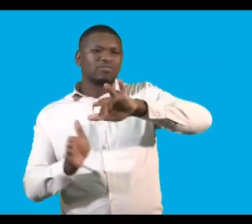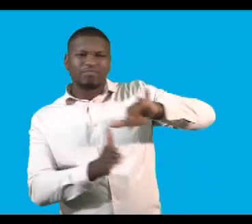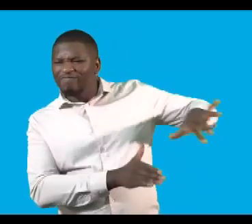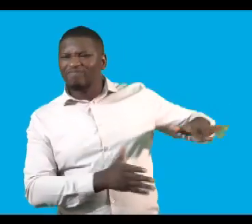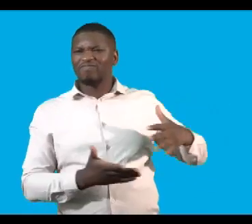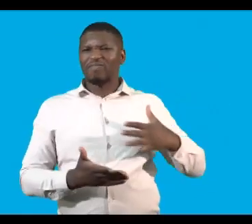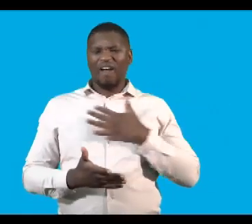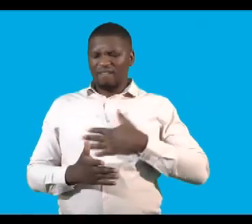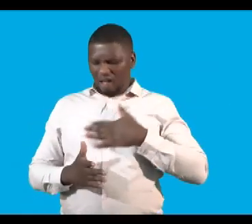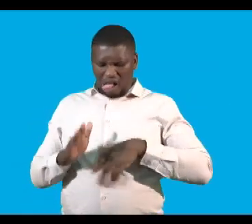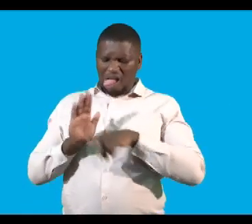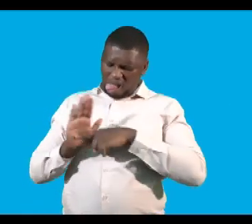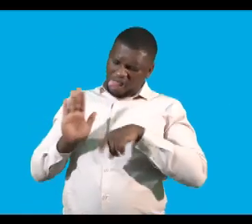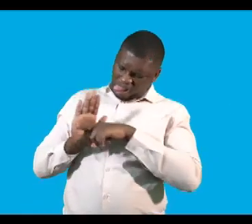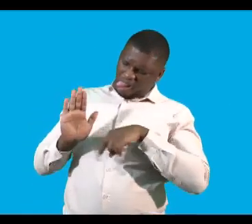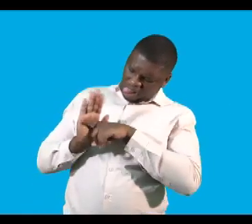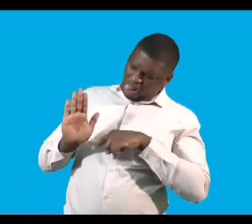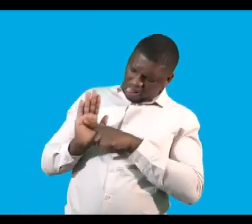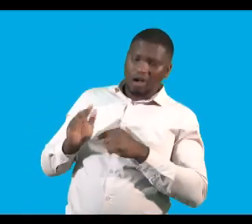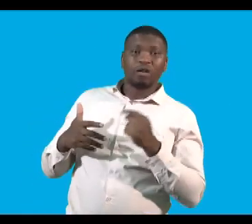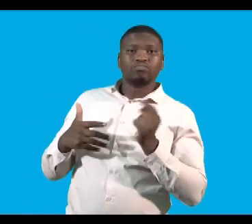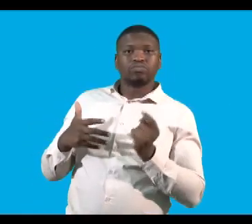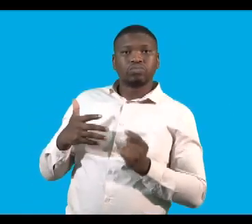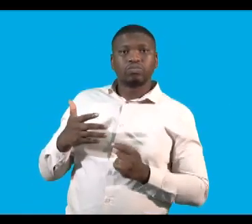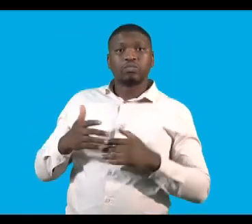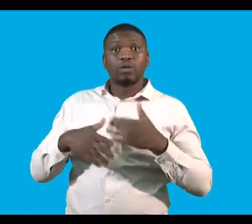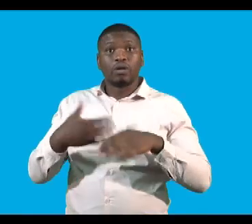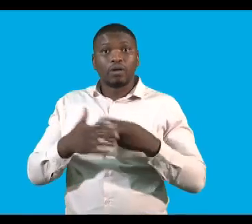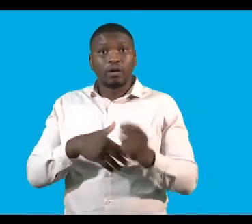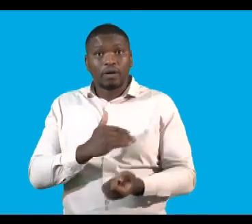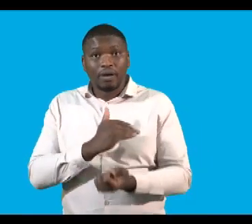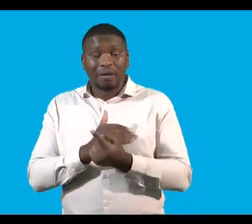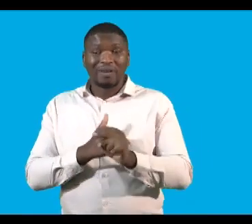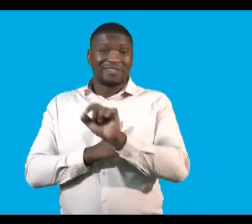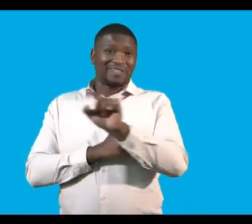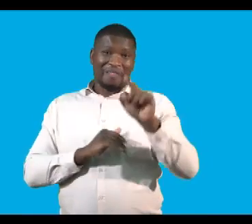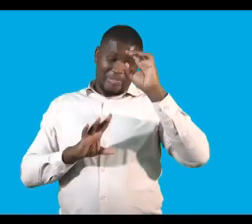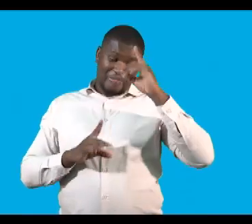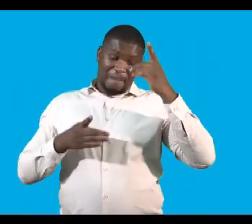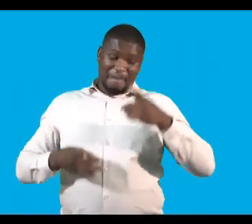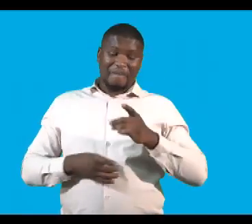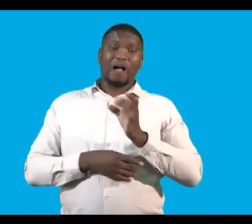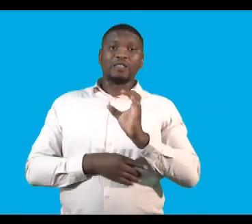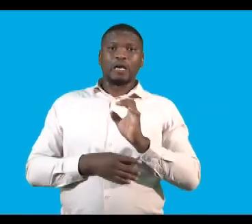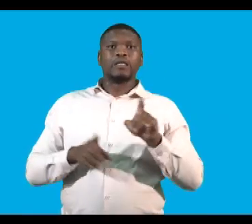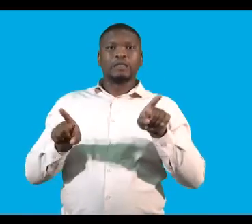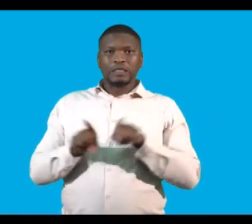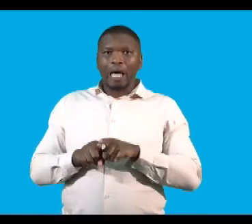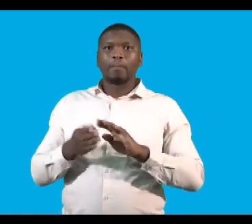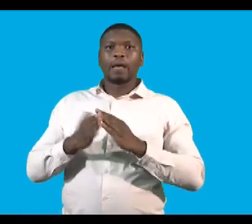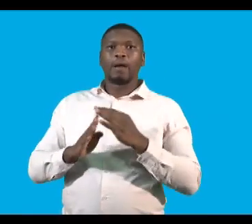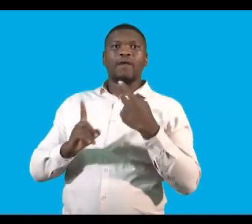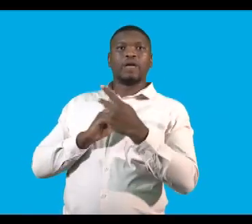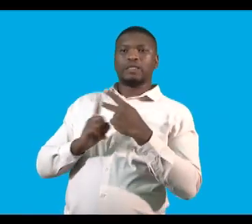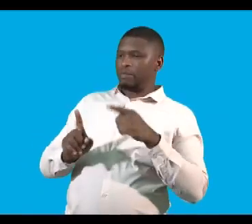and opinionated or self-absorbed personality. This leads to the ironic conclusion that Charlie Brown becomes a